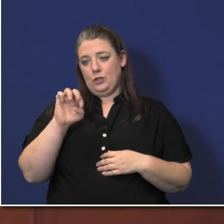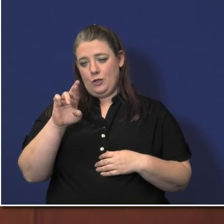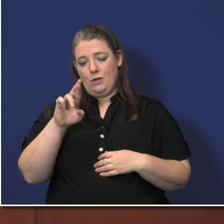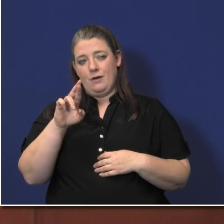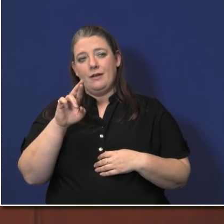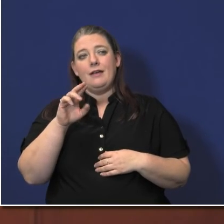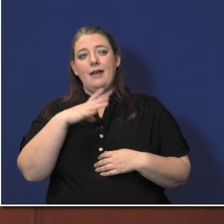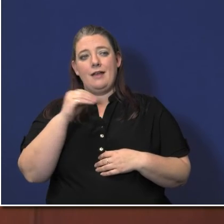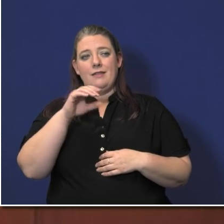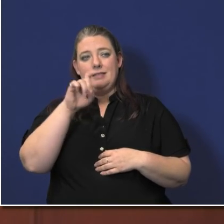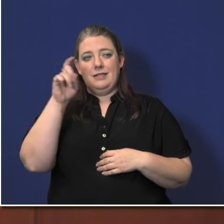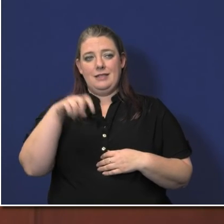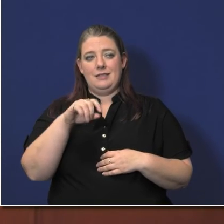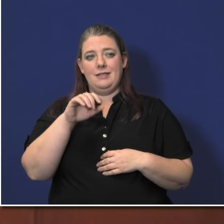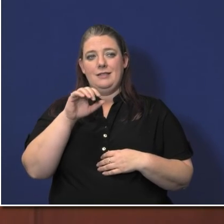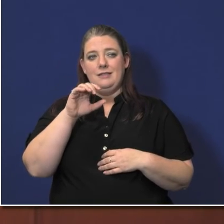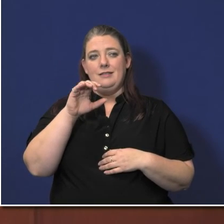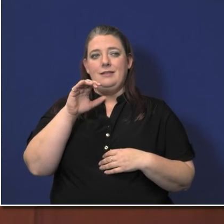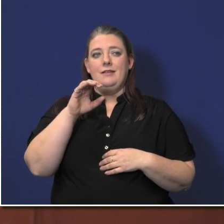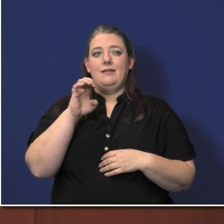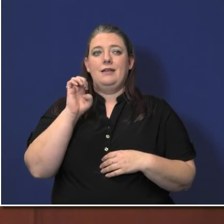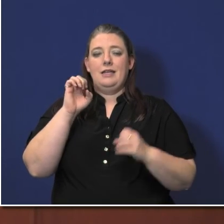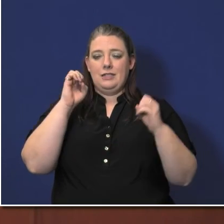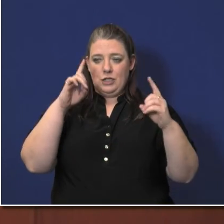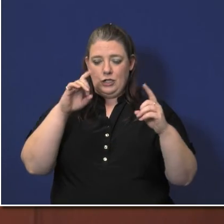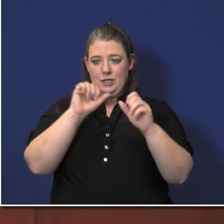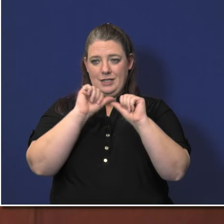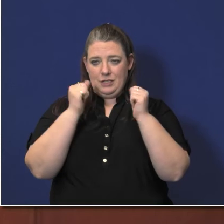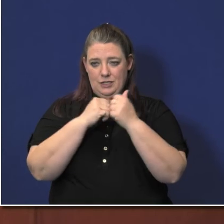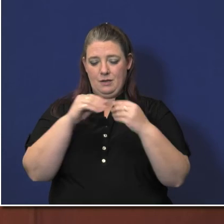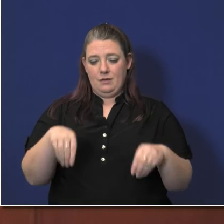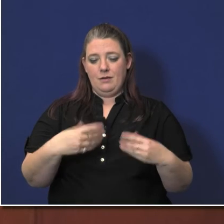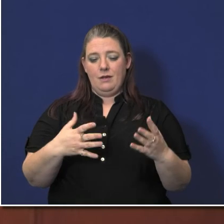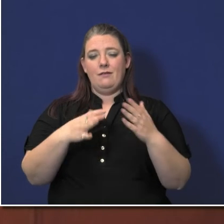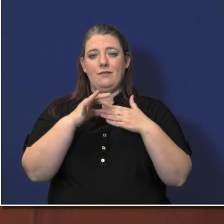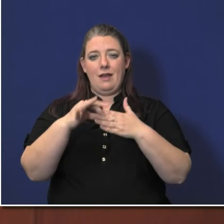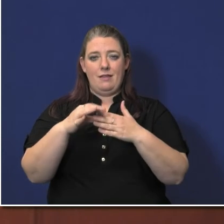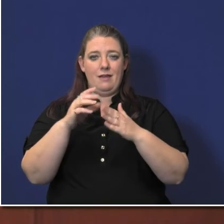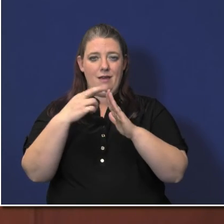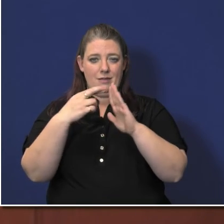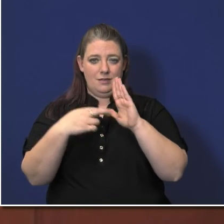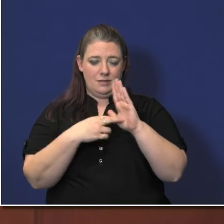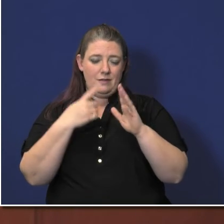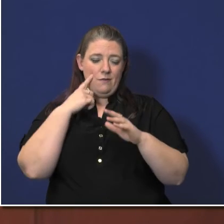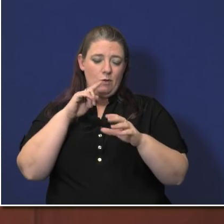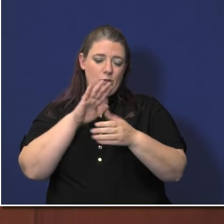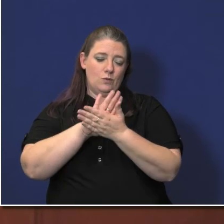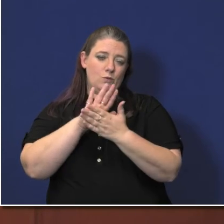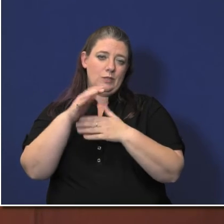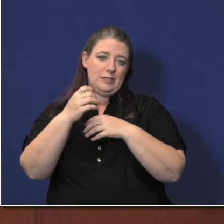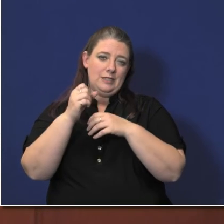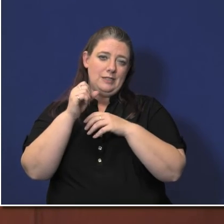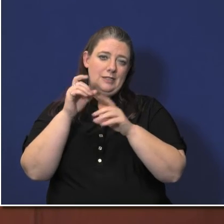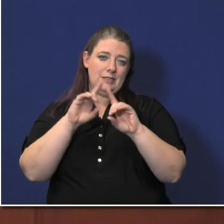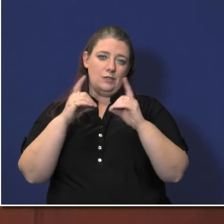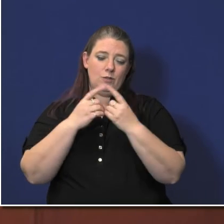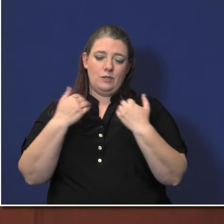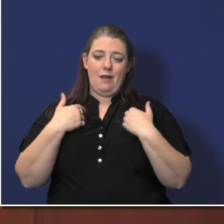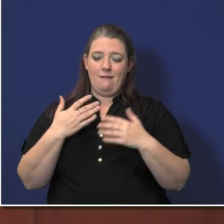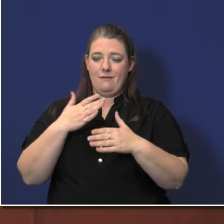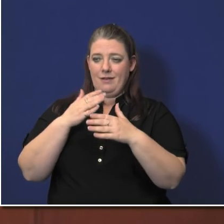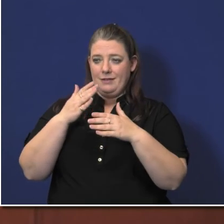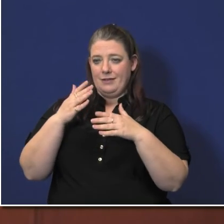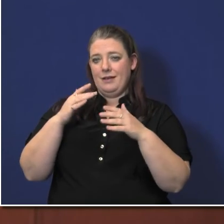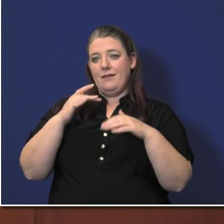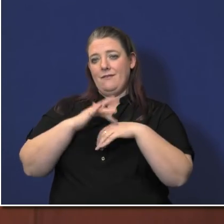Texas Education Agency prescribed guidelines and directives to public school districts to currently make available live instruction